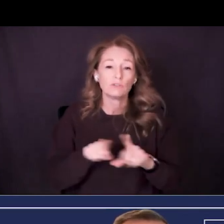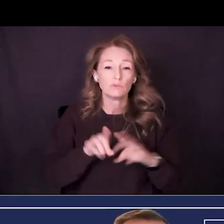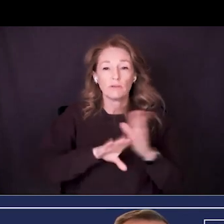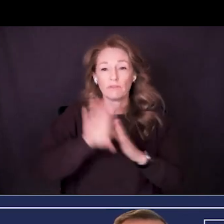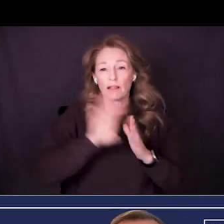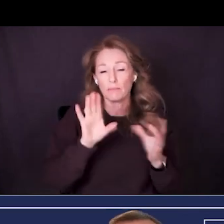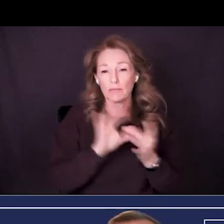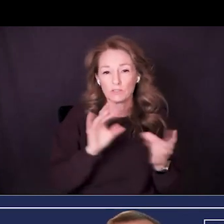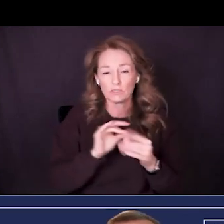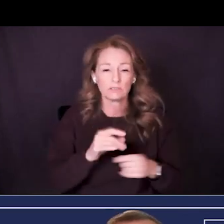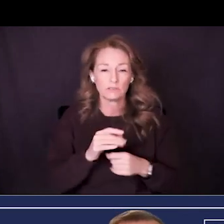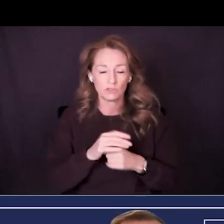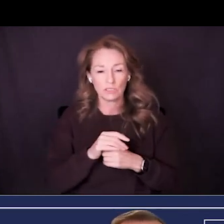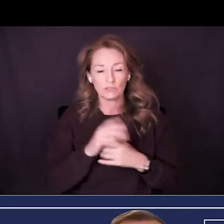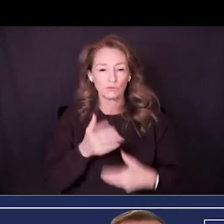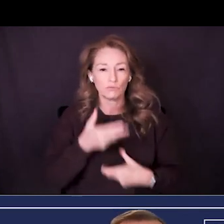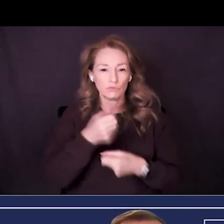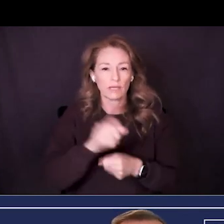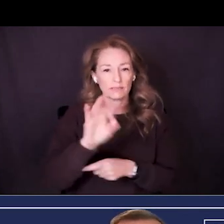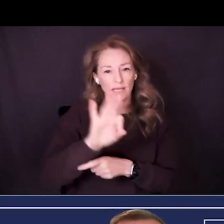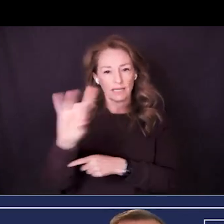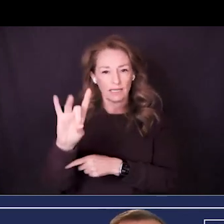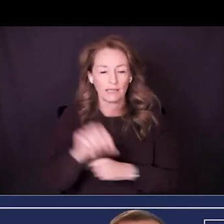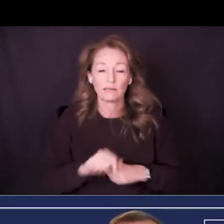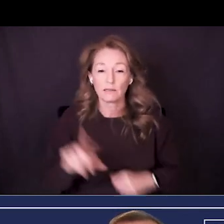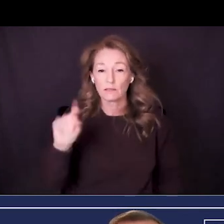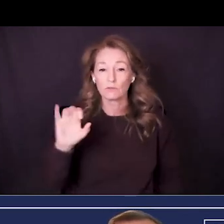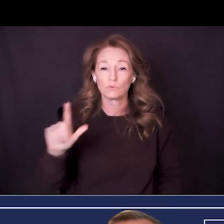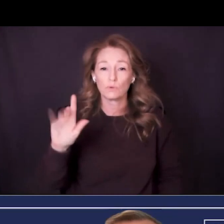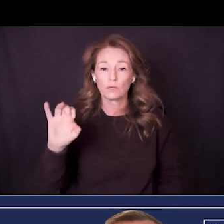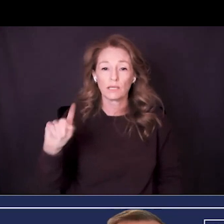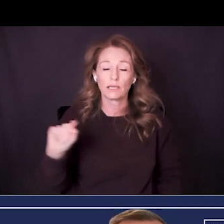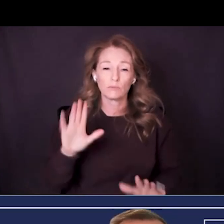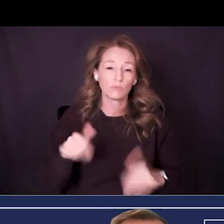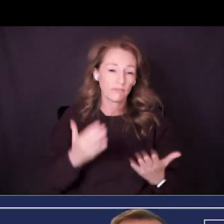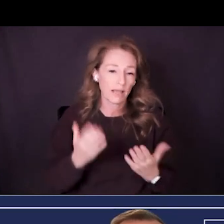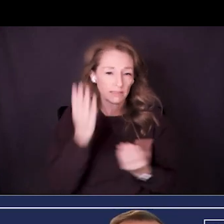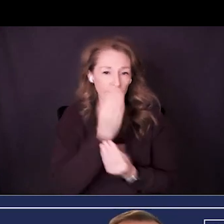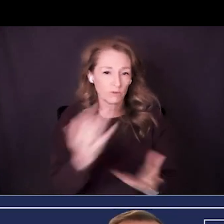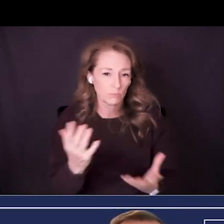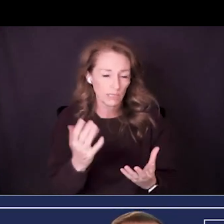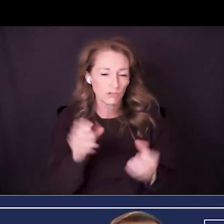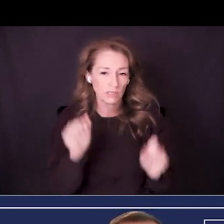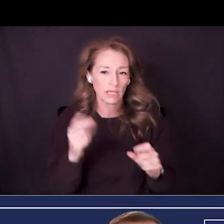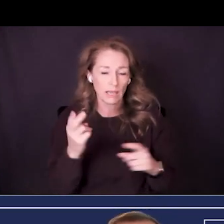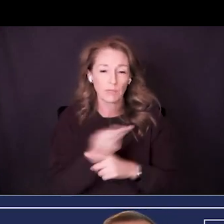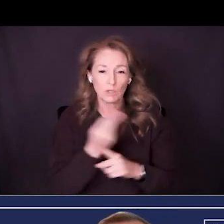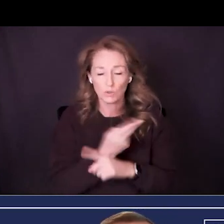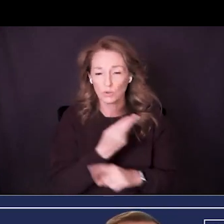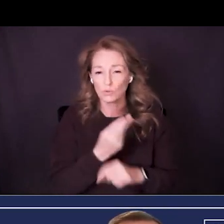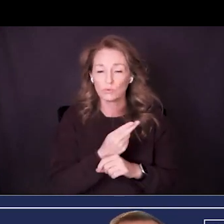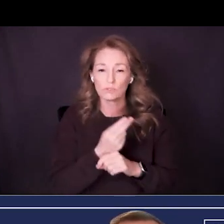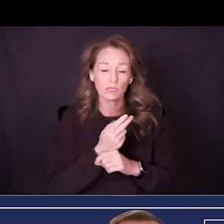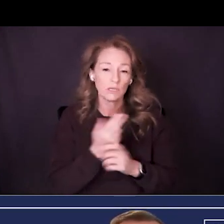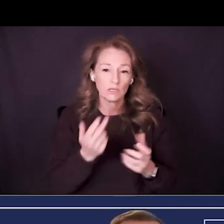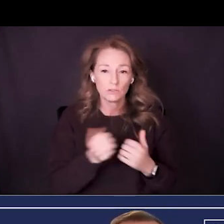in 988. So the toolkit provides insights that can be used by communicators to craft and